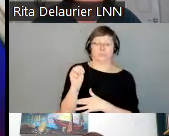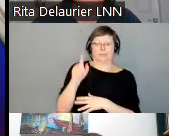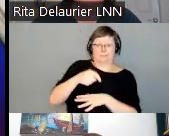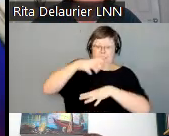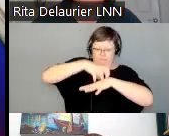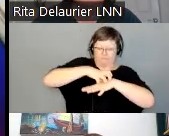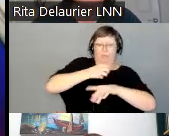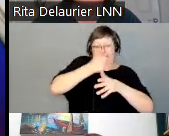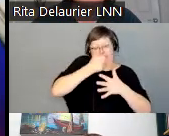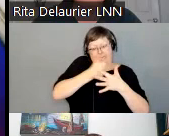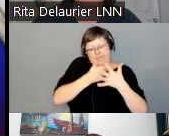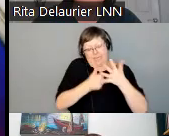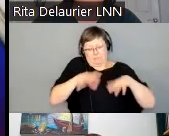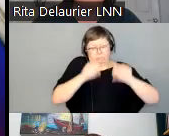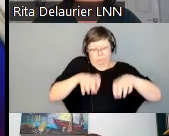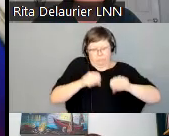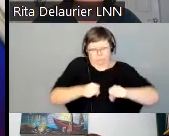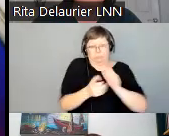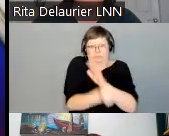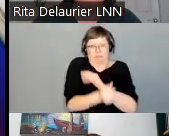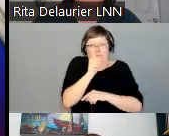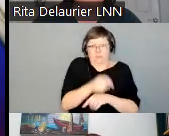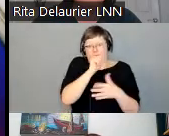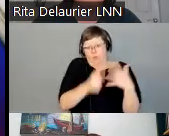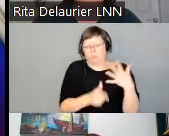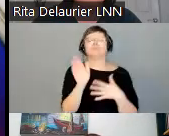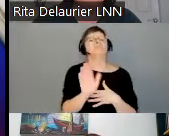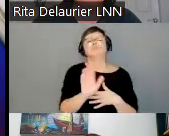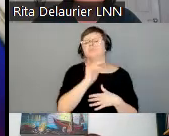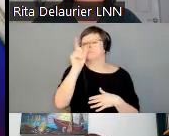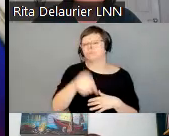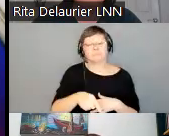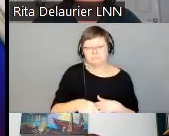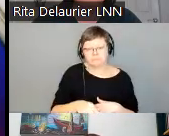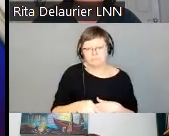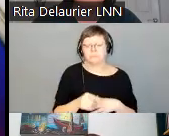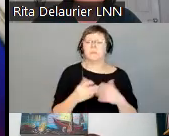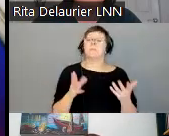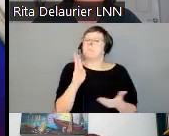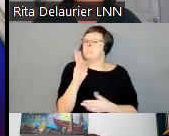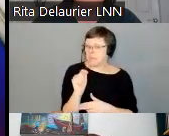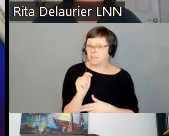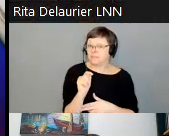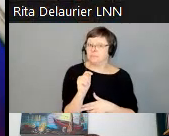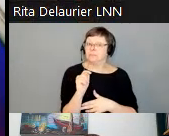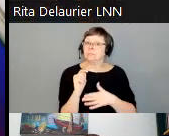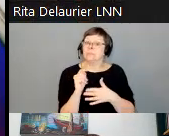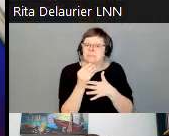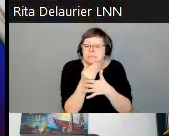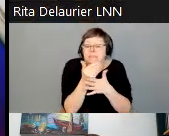don't have to be all encompassing, but it is worth the effort to use some of